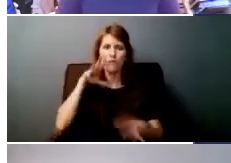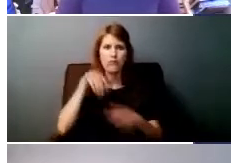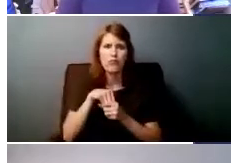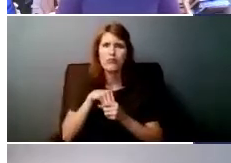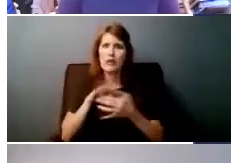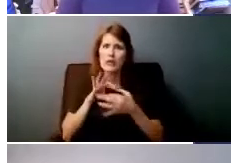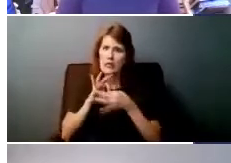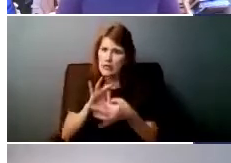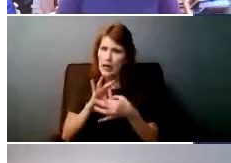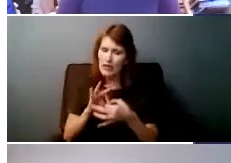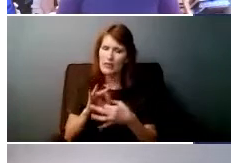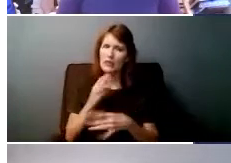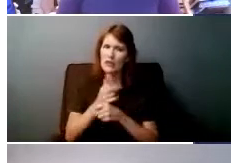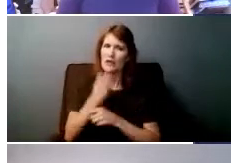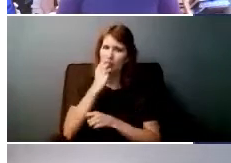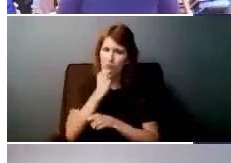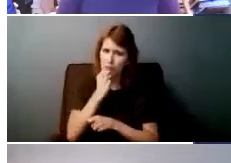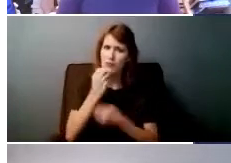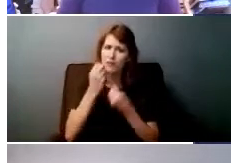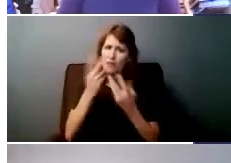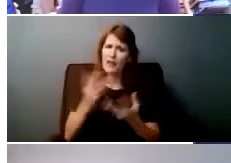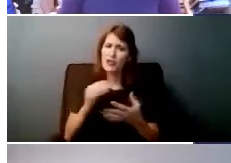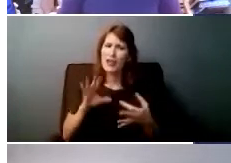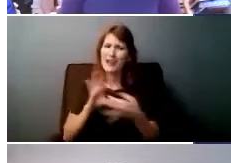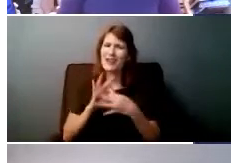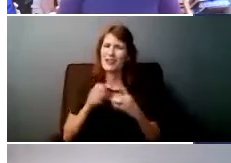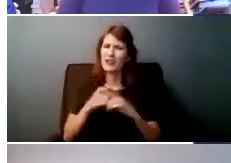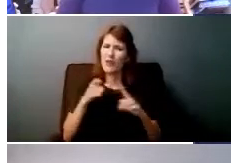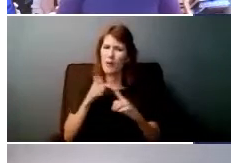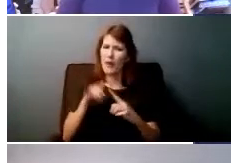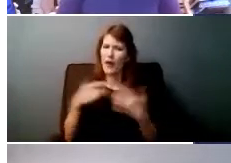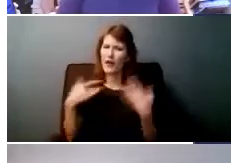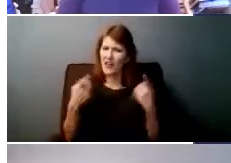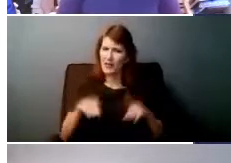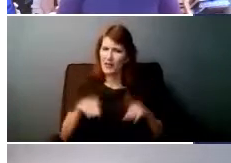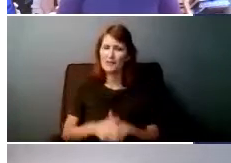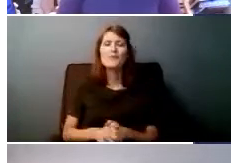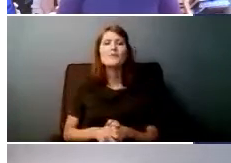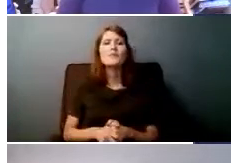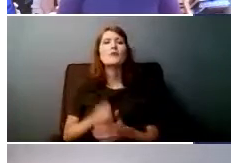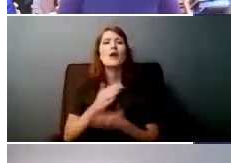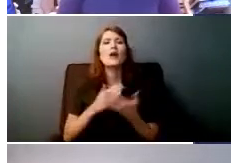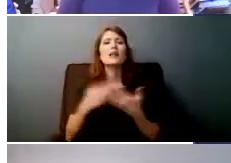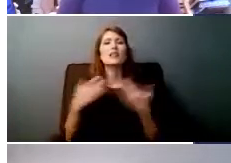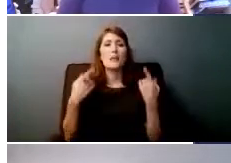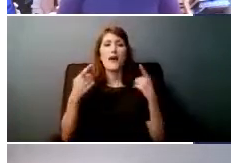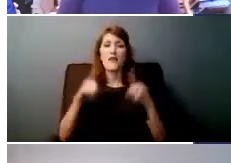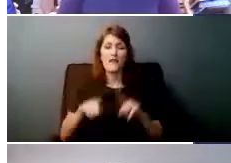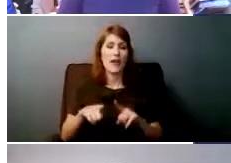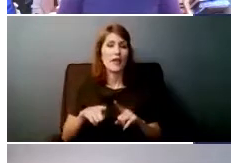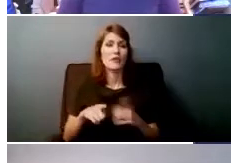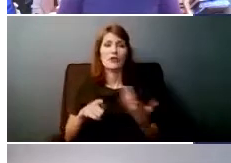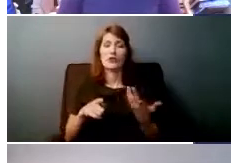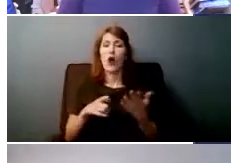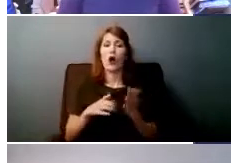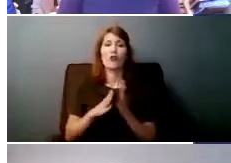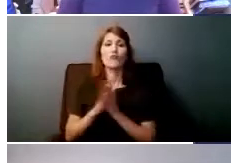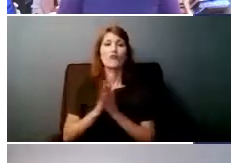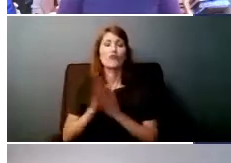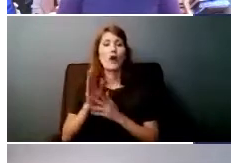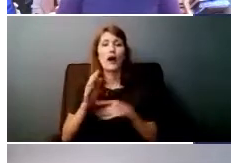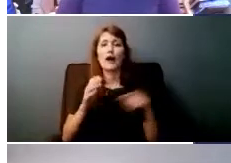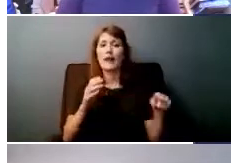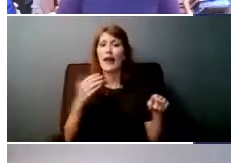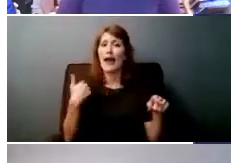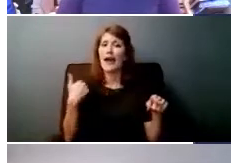meaningful information and meaningful connection from the event. Some events are revenue driven. These could be things like concerts or